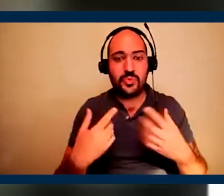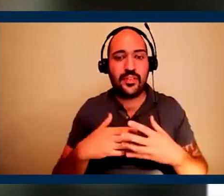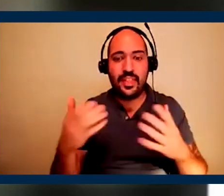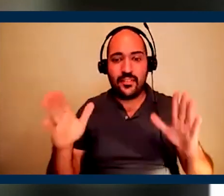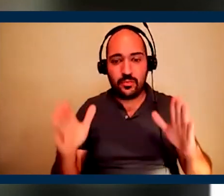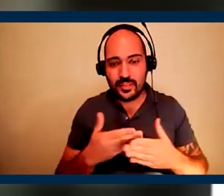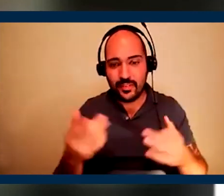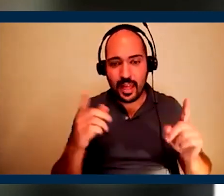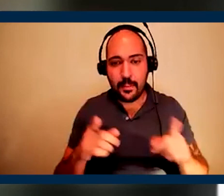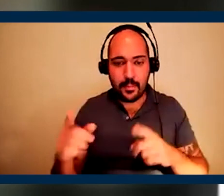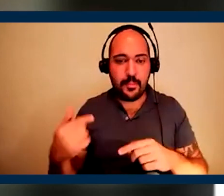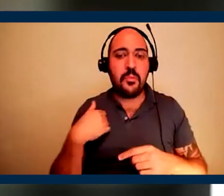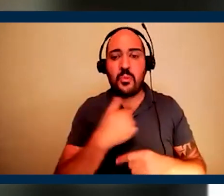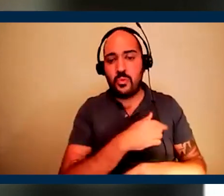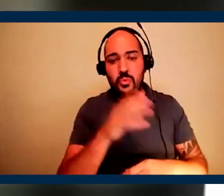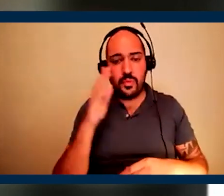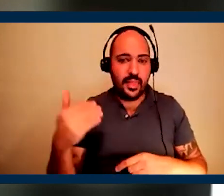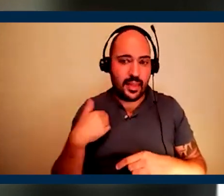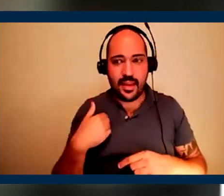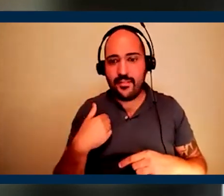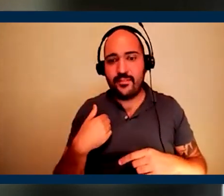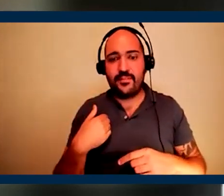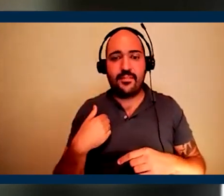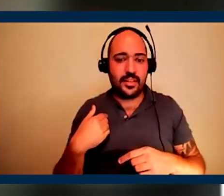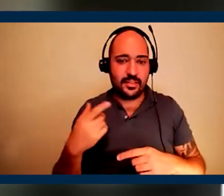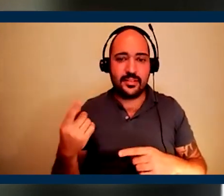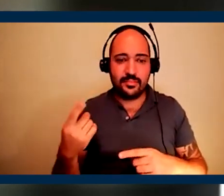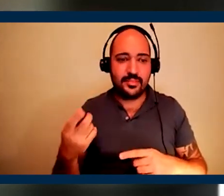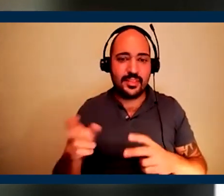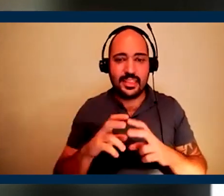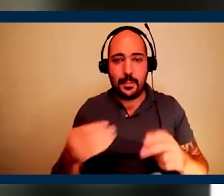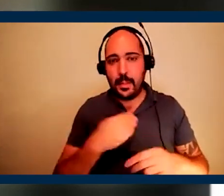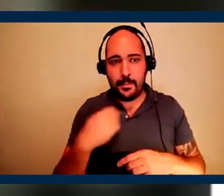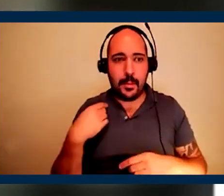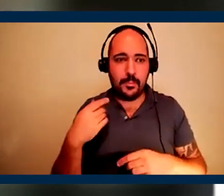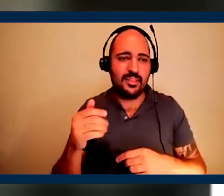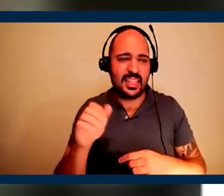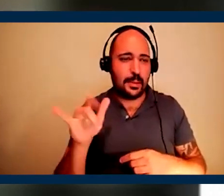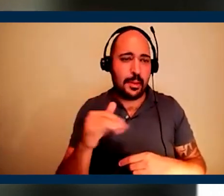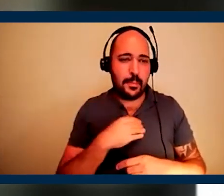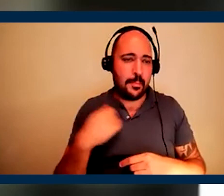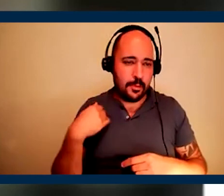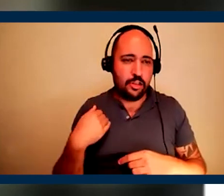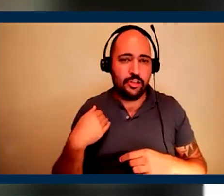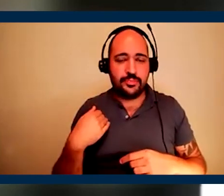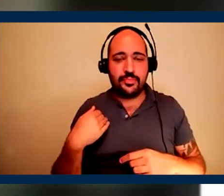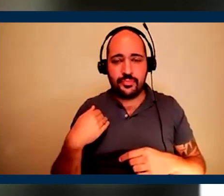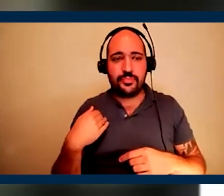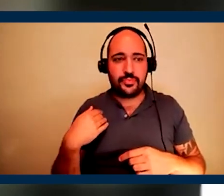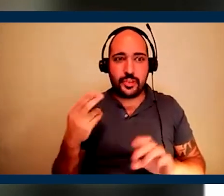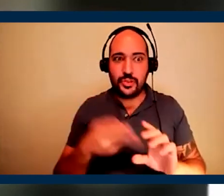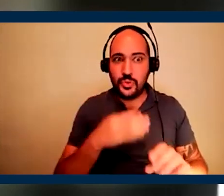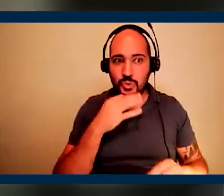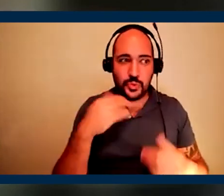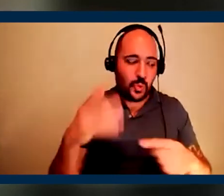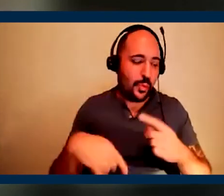stuff happening. We're going to have the assembly member on soon. He promised. So don't know the date yet, but it's